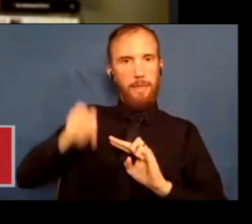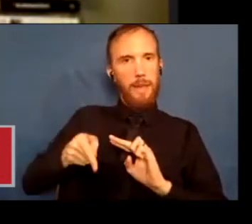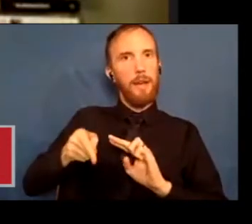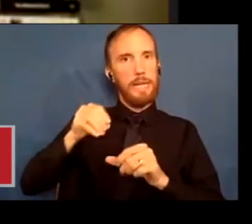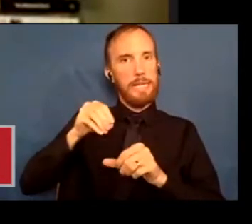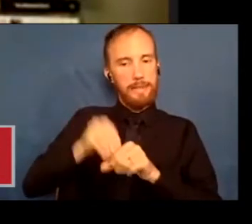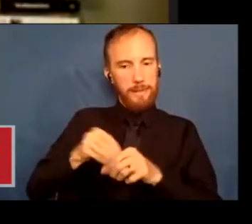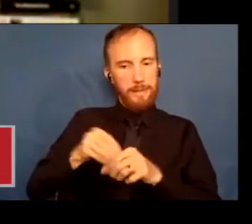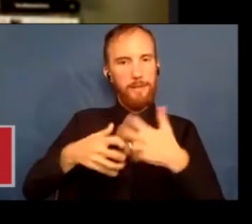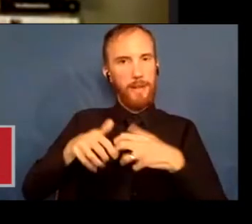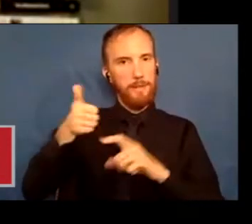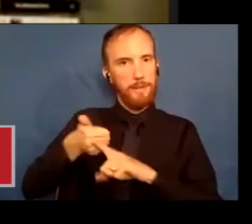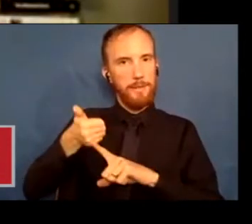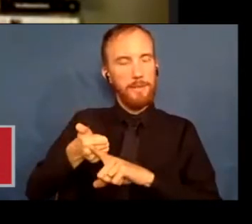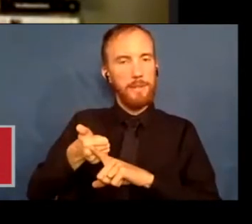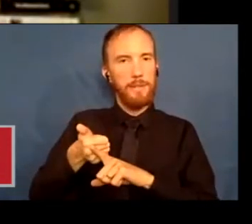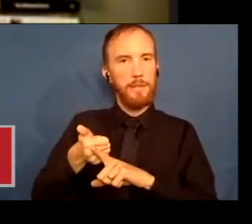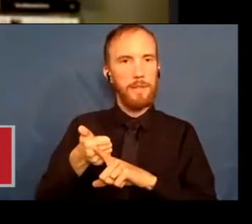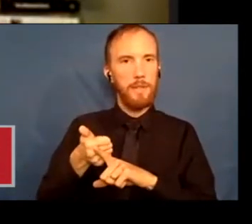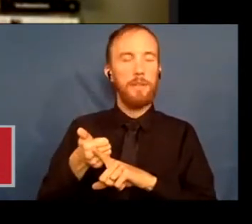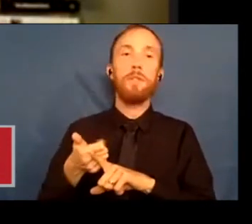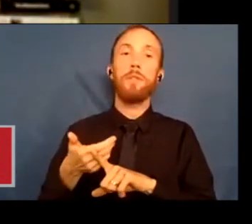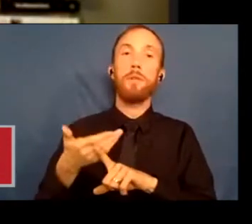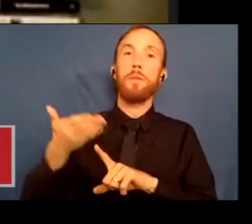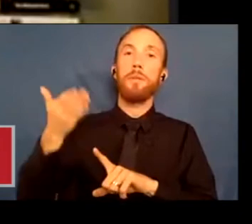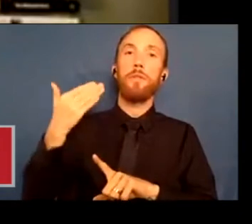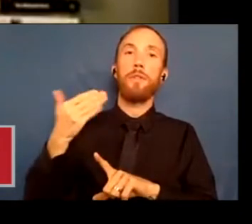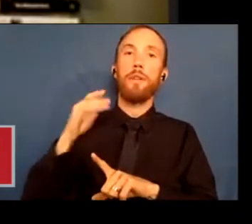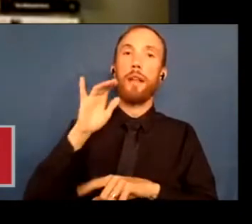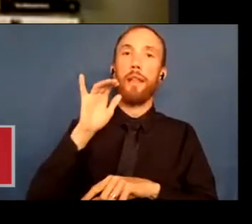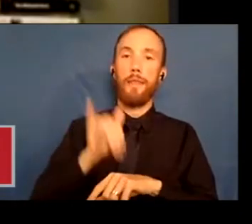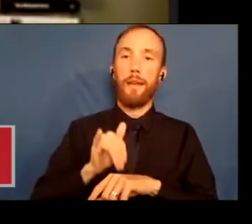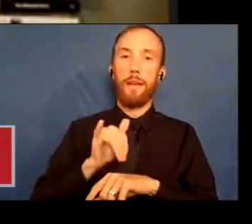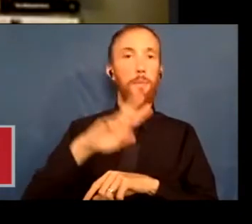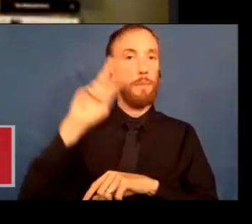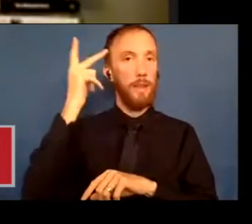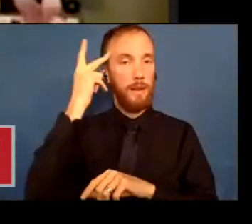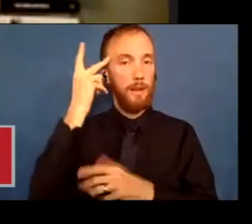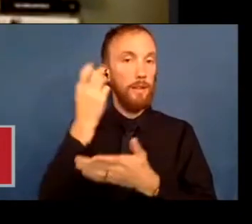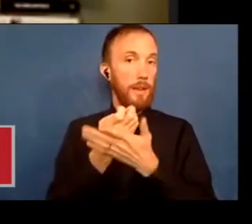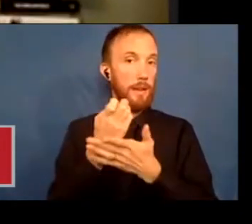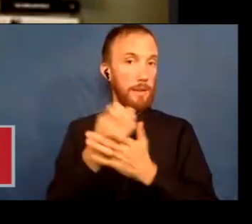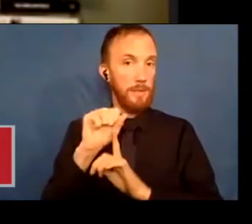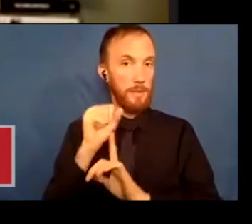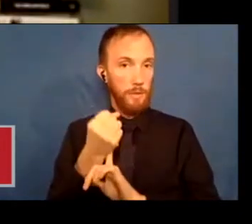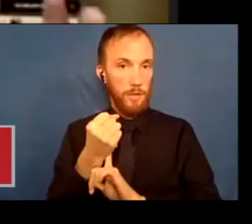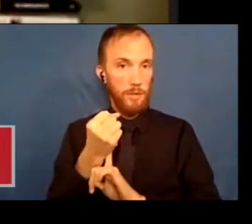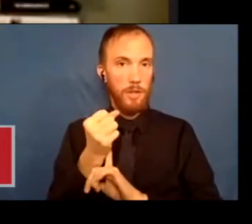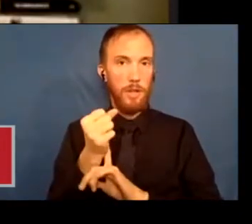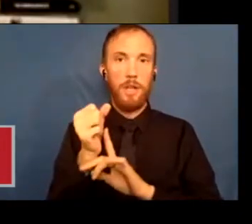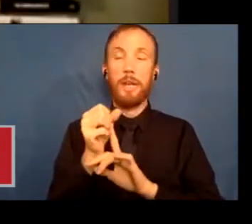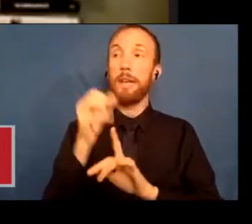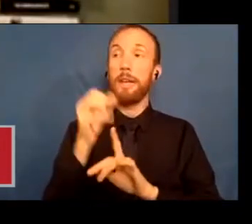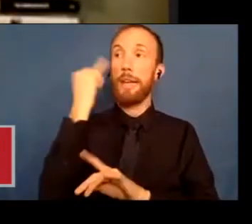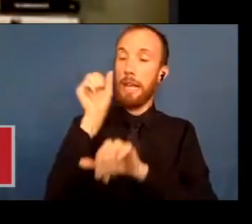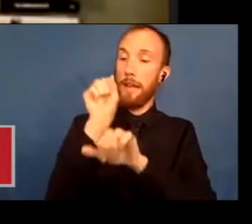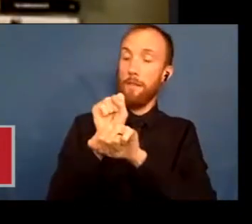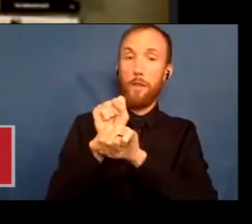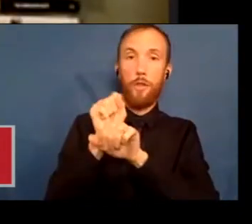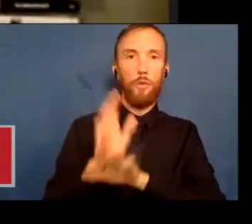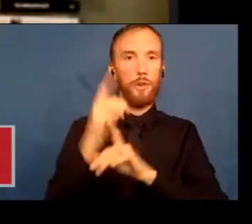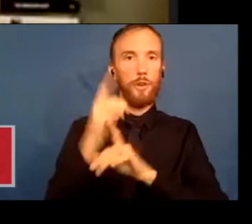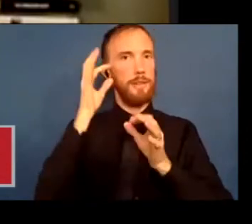that political economic location, the workers' strike was a decisive